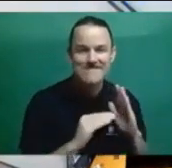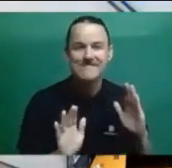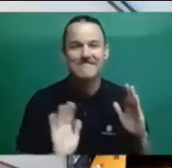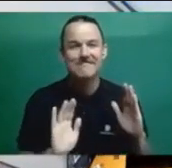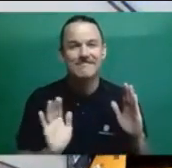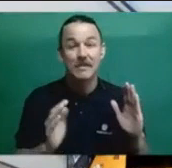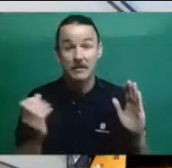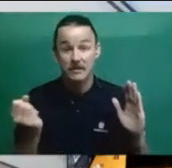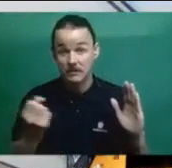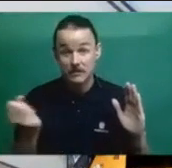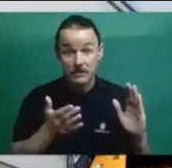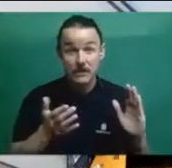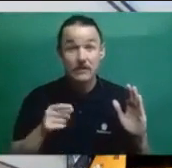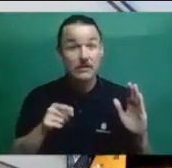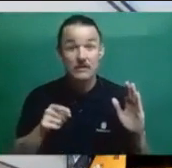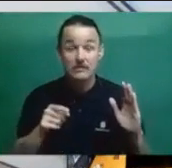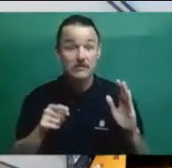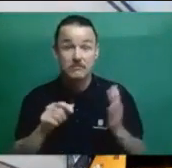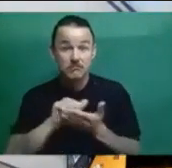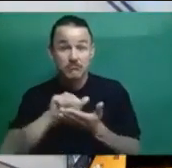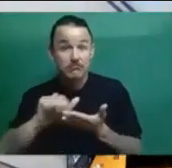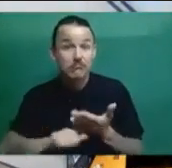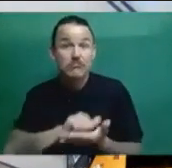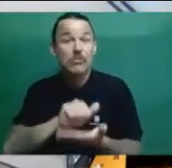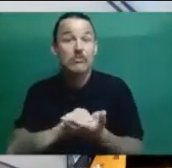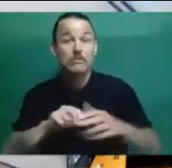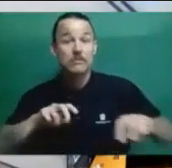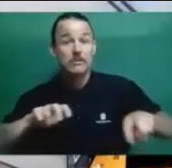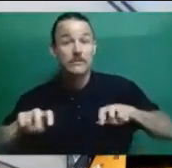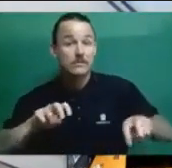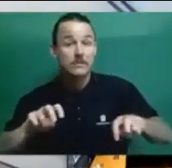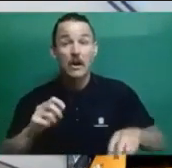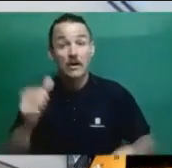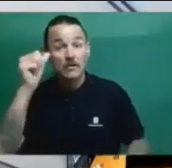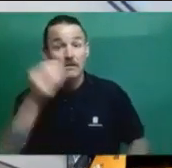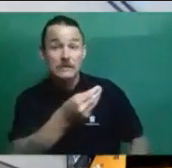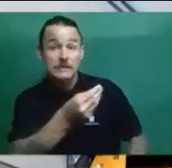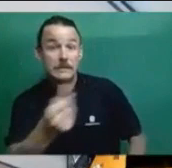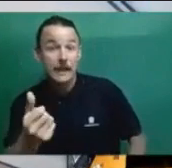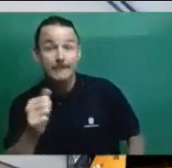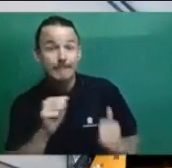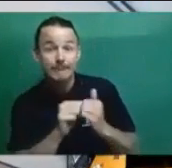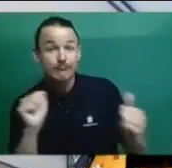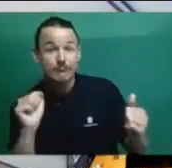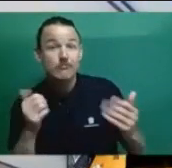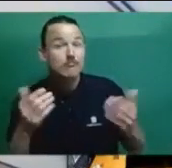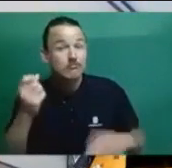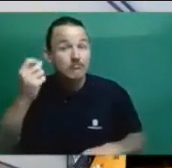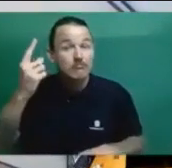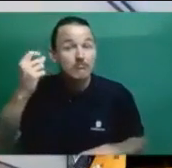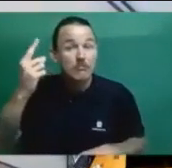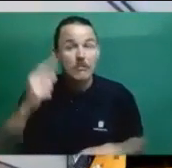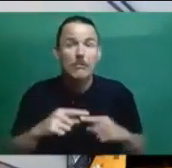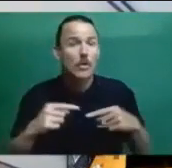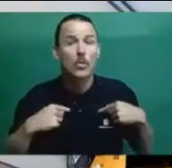I acknowledge not everybody believes the same thing I do. Not everyone agrees with me on that. But we're not looking to make those sorts of substantive